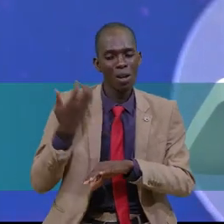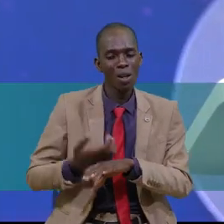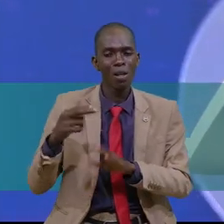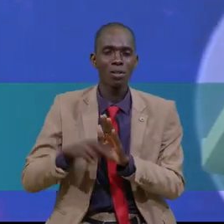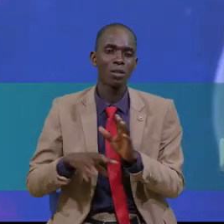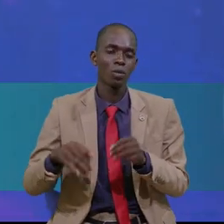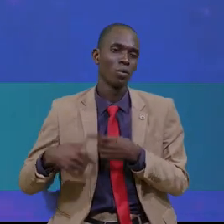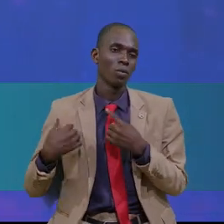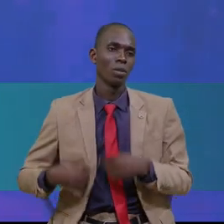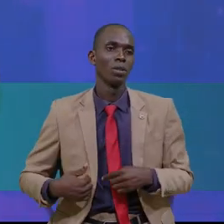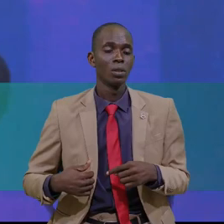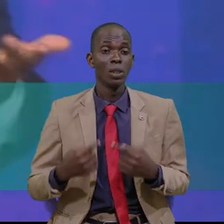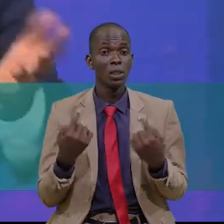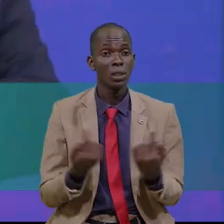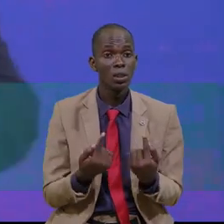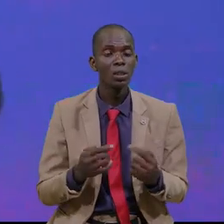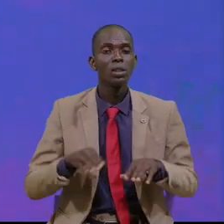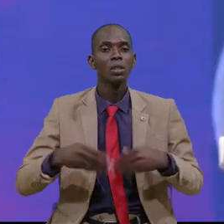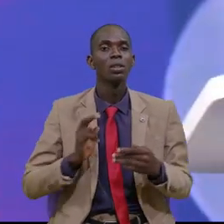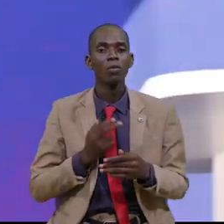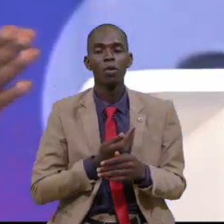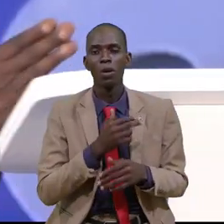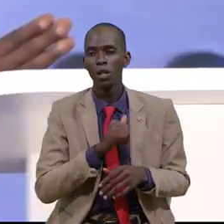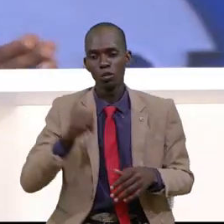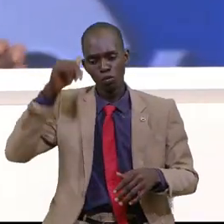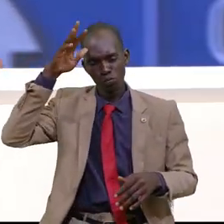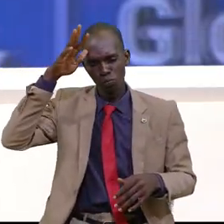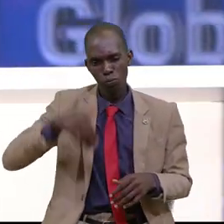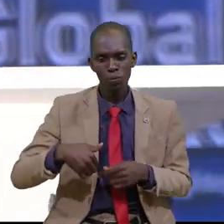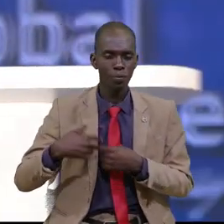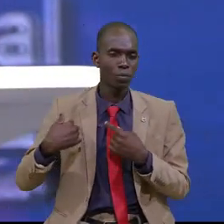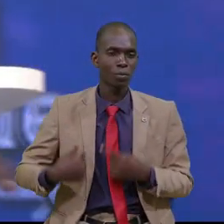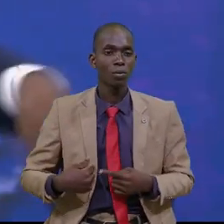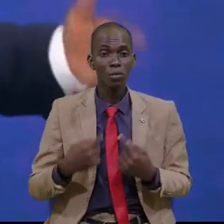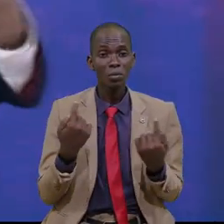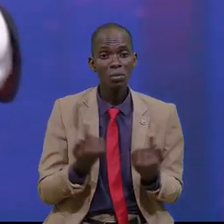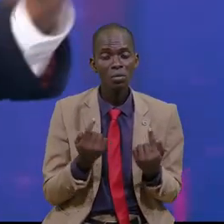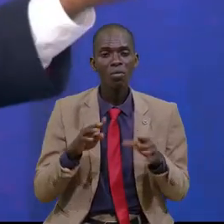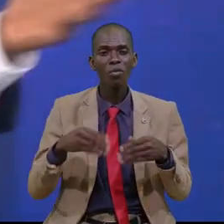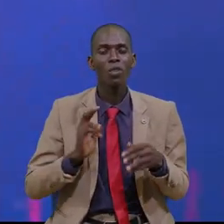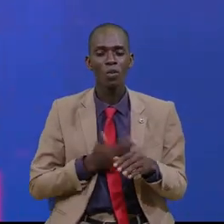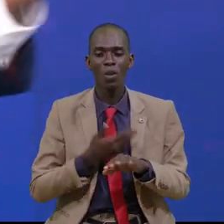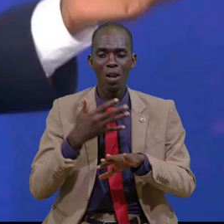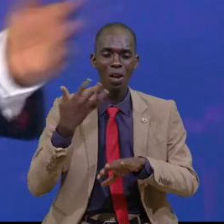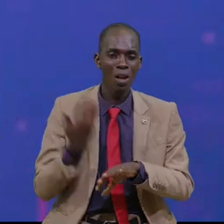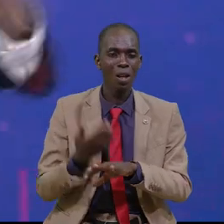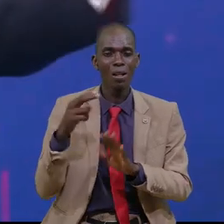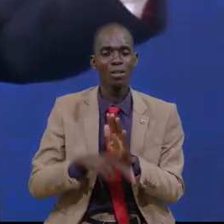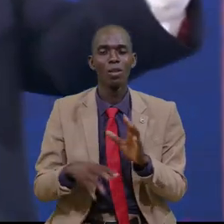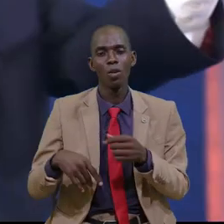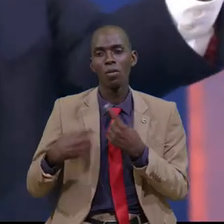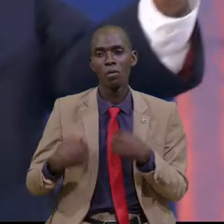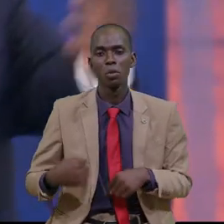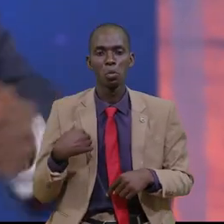a seared conscience. Sin, it gives us hardness of heart, and then we can do everything we